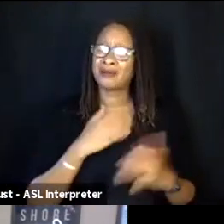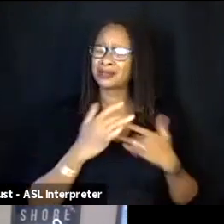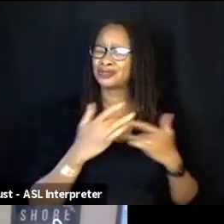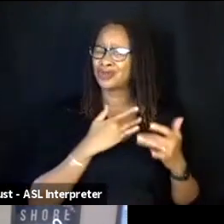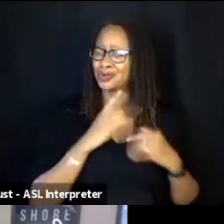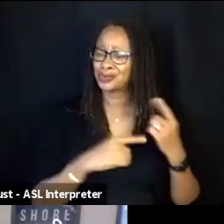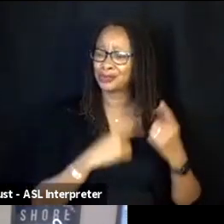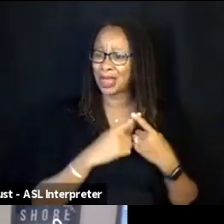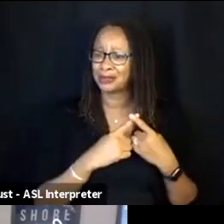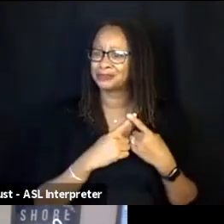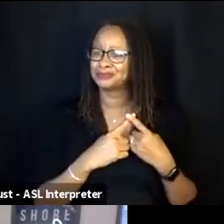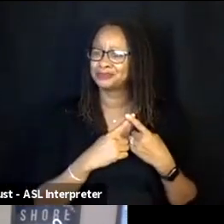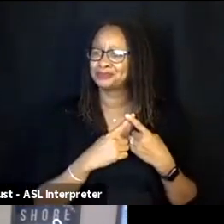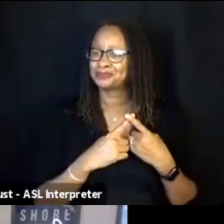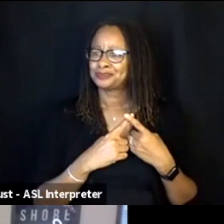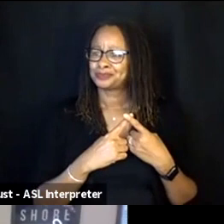about